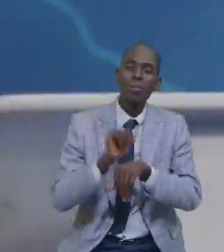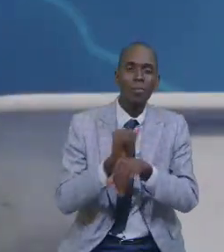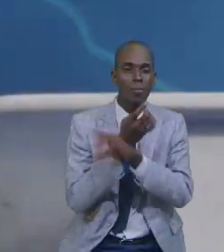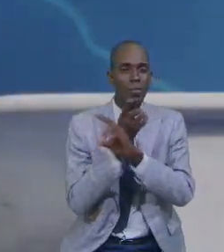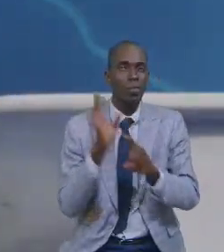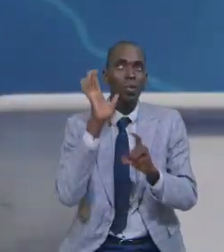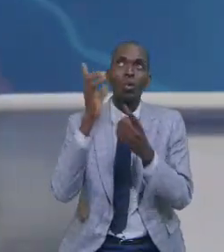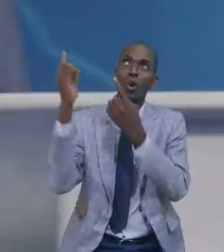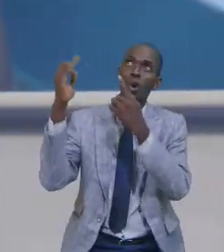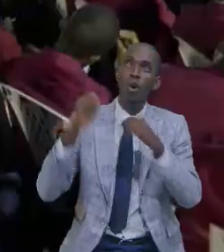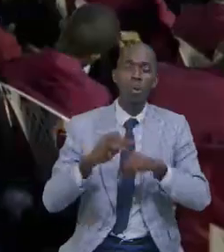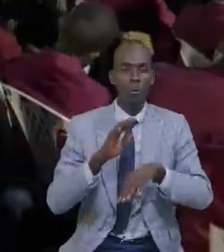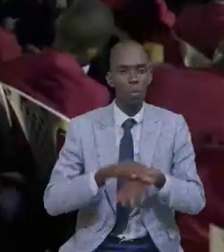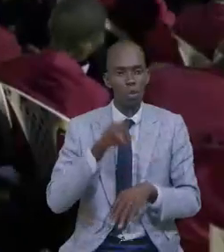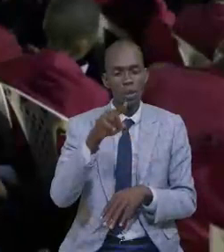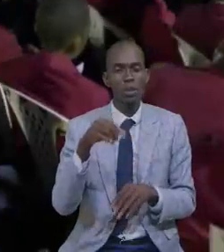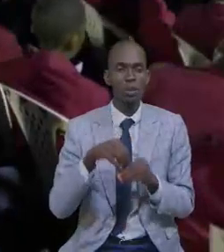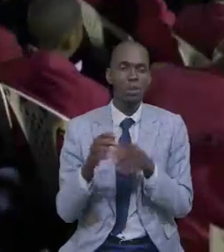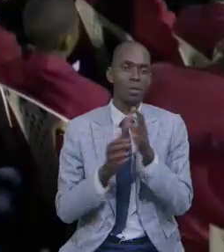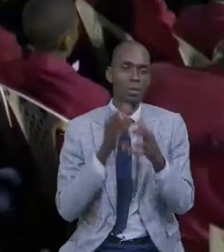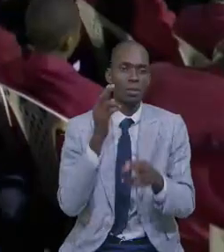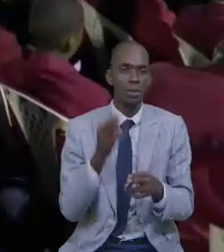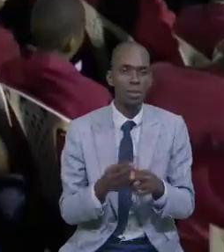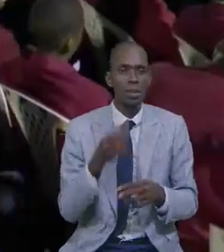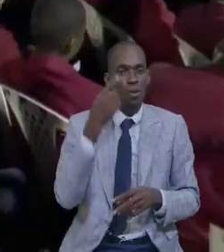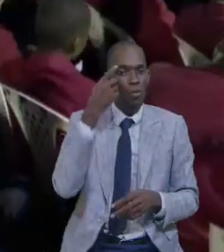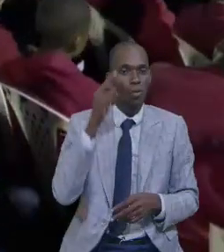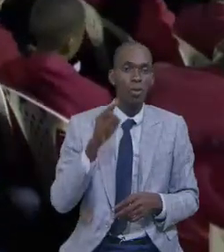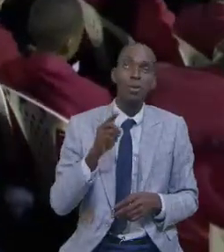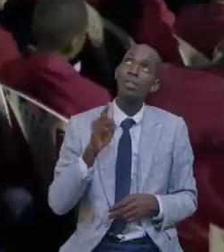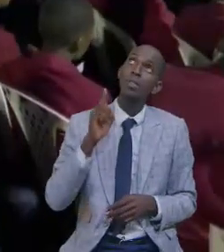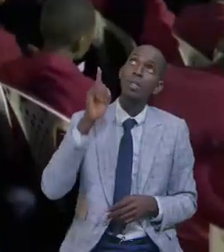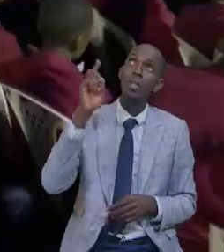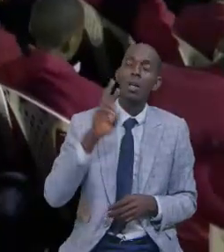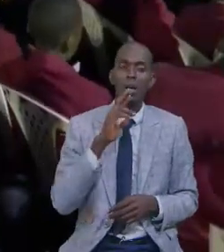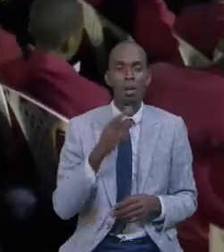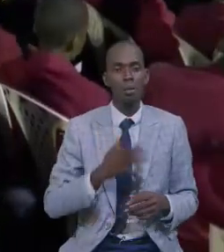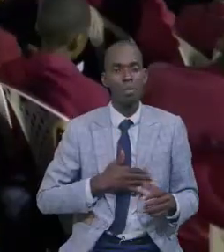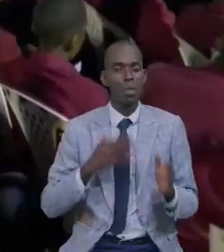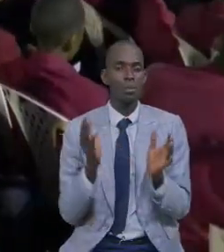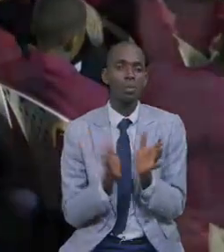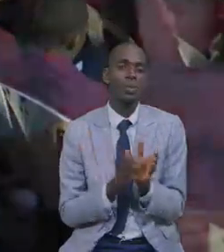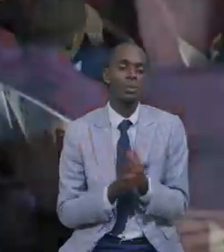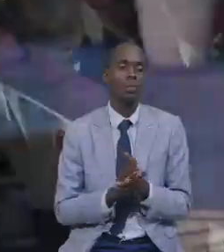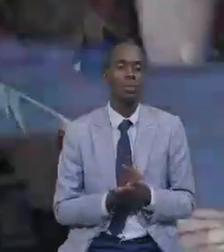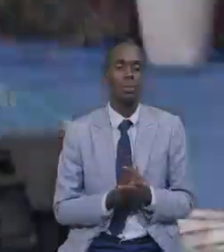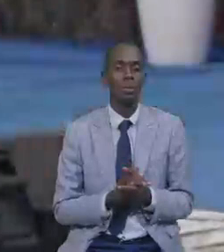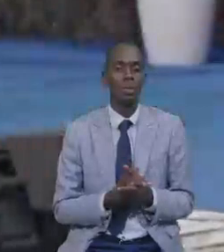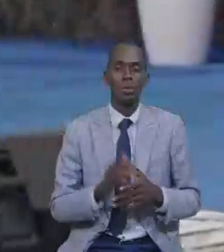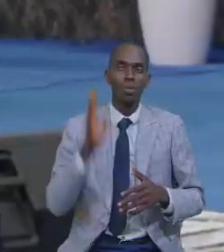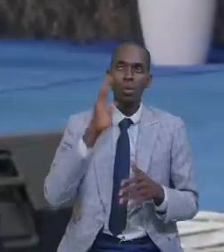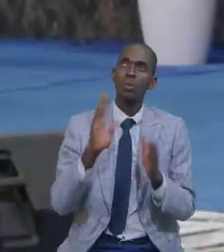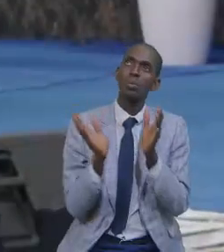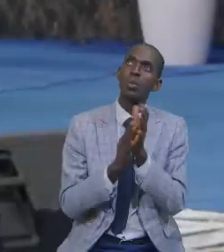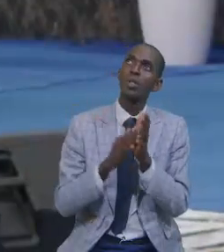you in Jesus' name. For thou art my praise. Then you praise God. Then you